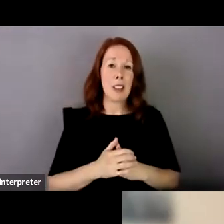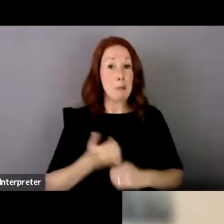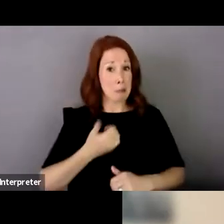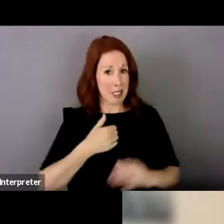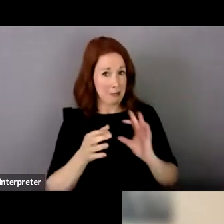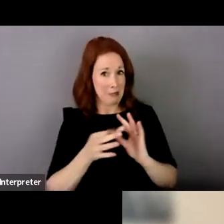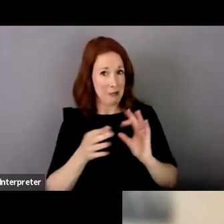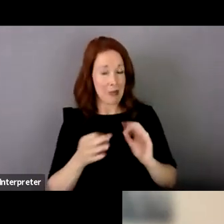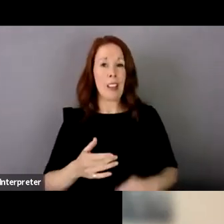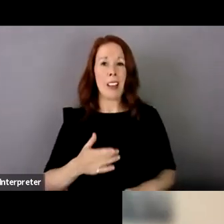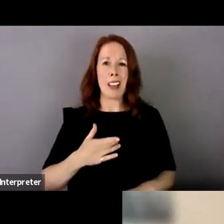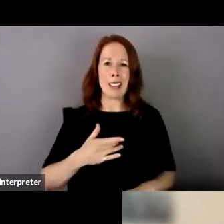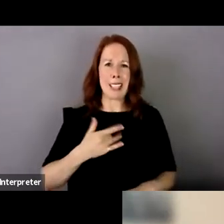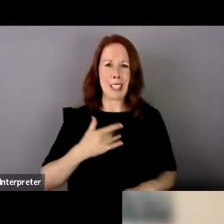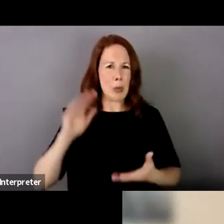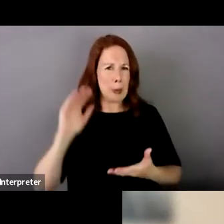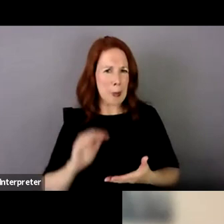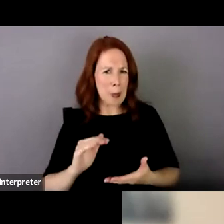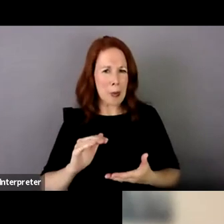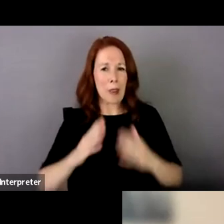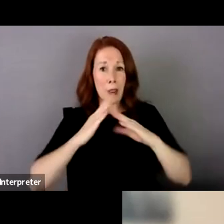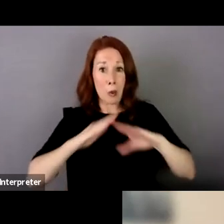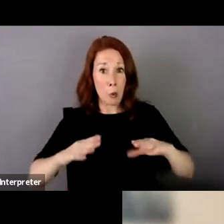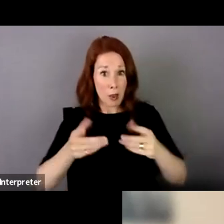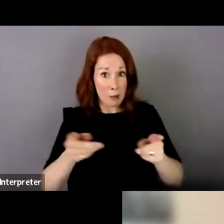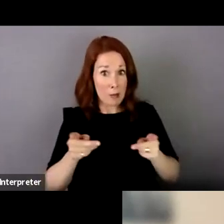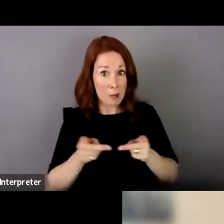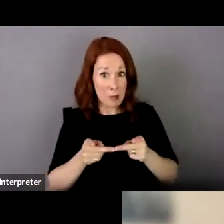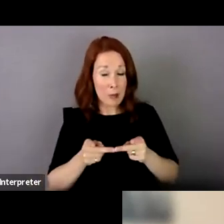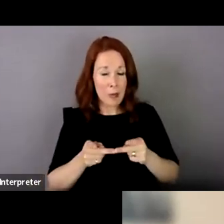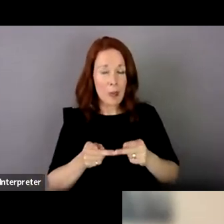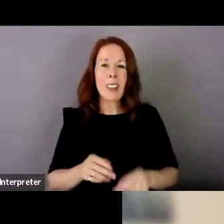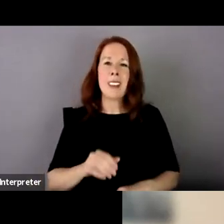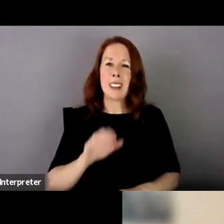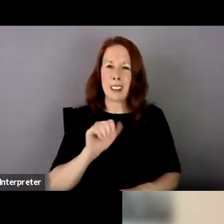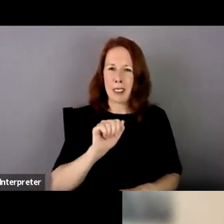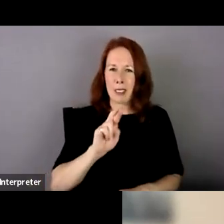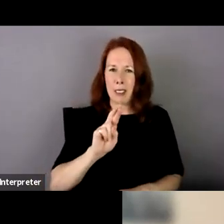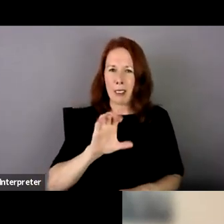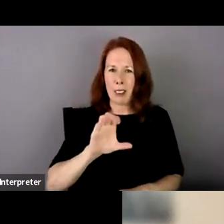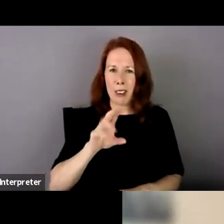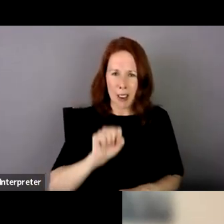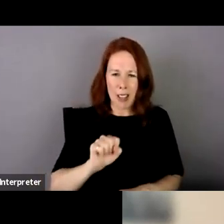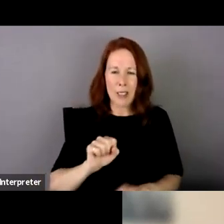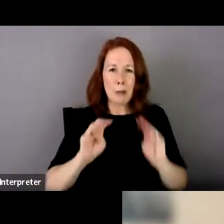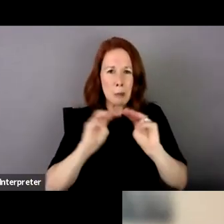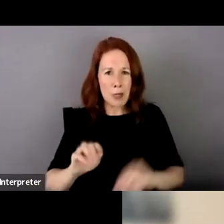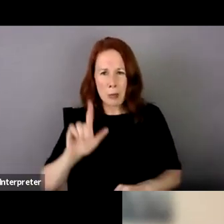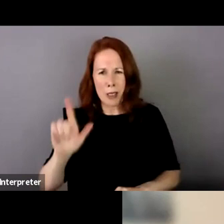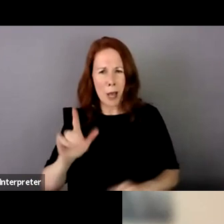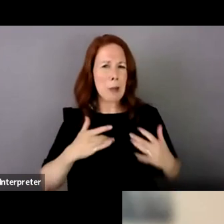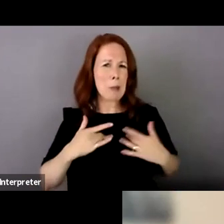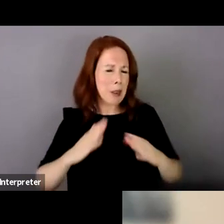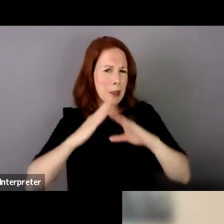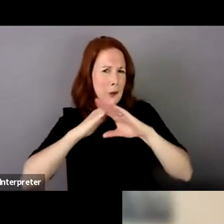space, but I know when we're talking about archives and museums and libraries, that these are quieter spaces. But on the